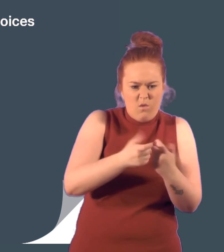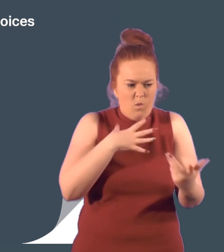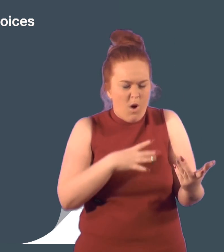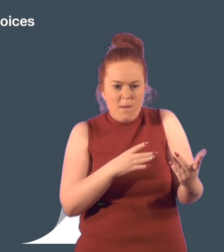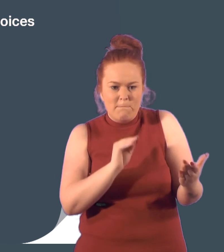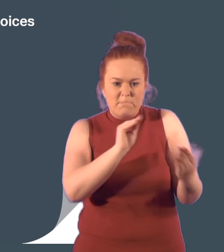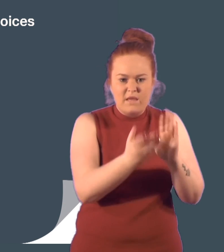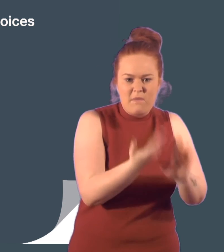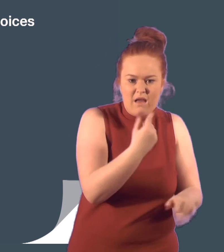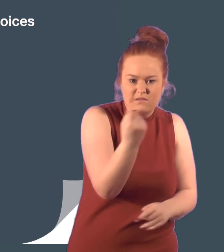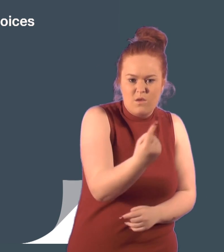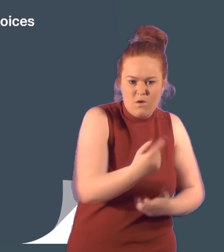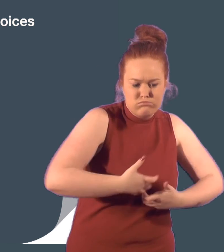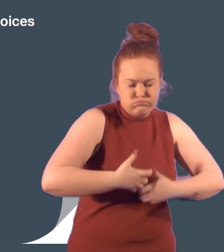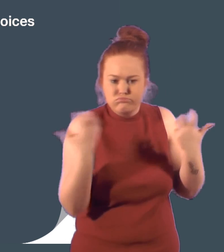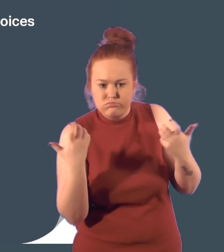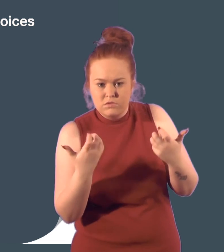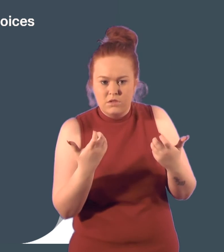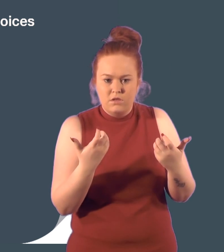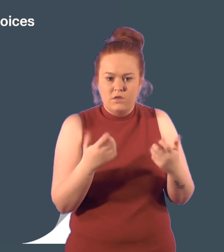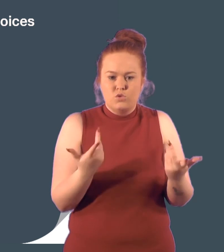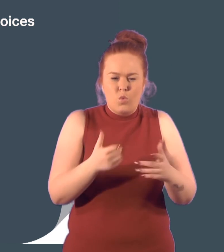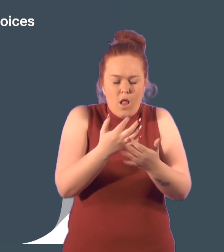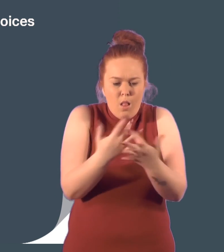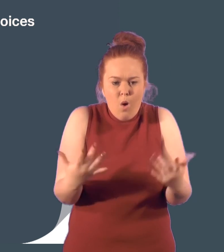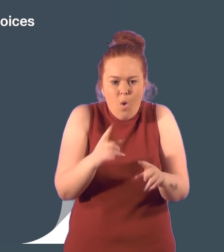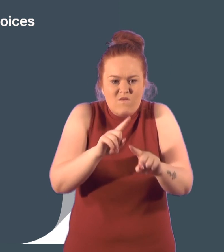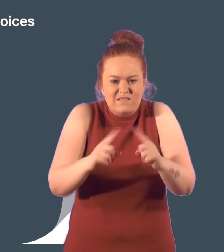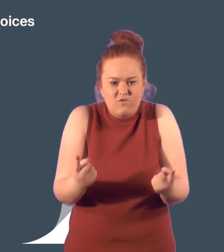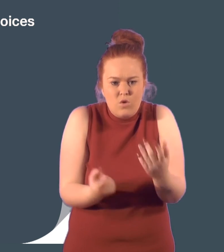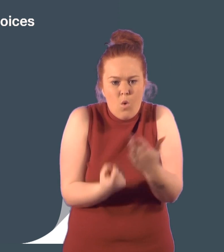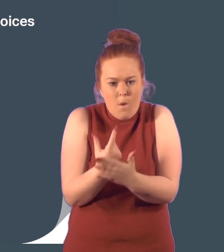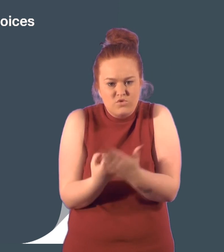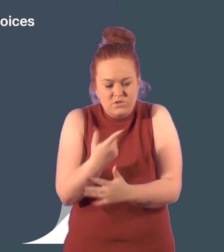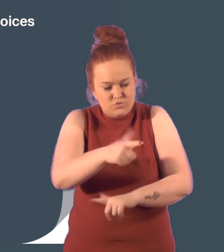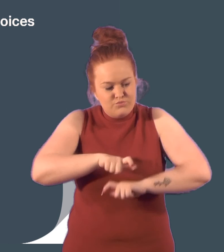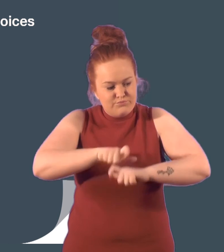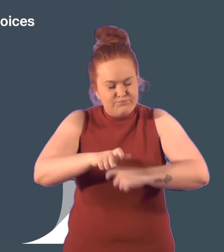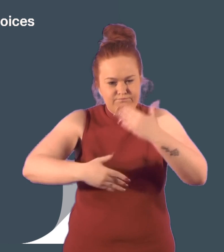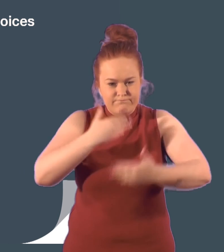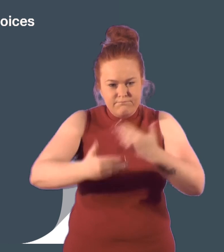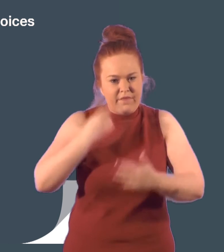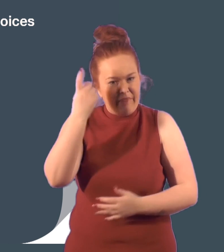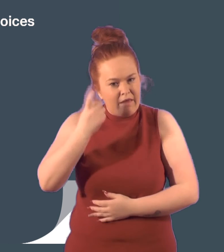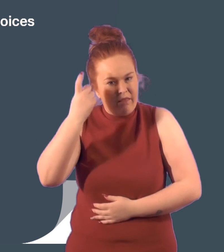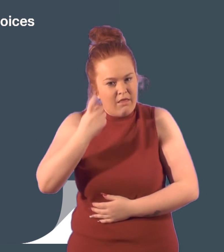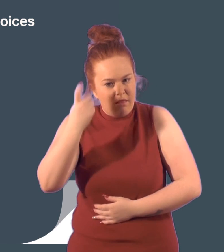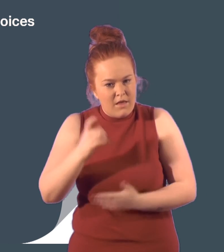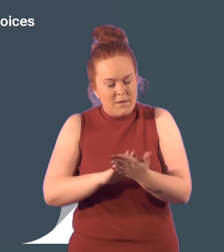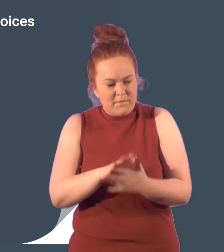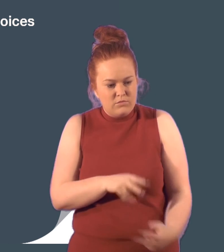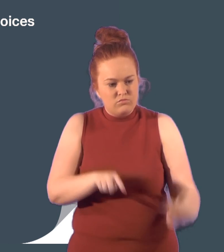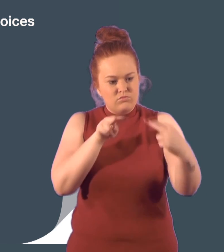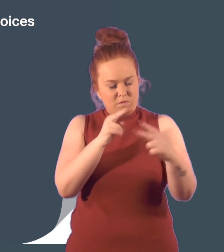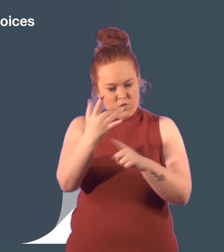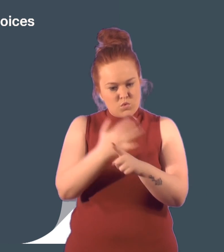happened to her, you know, and what would that lead to? So there's lots of different potential options, and it keeps you thinking, and therefore you're